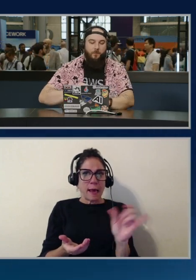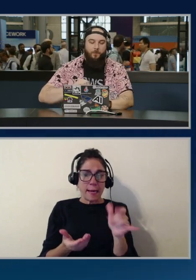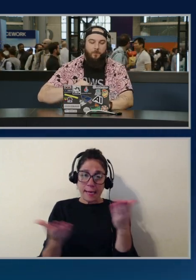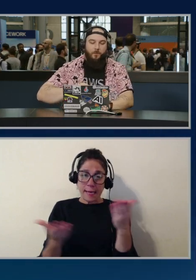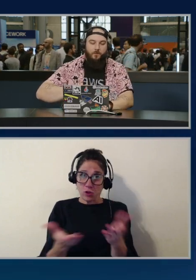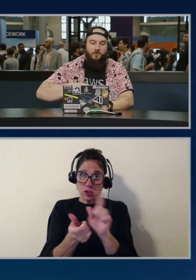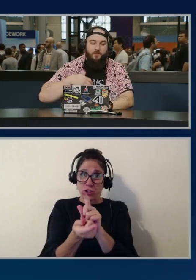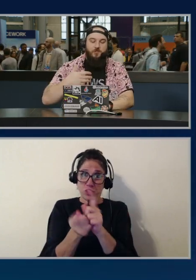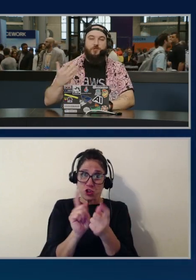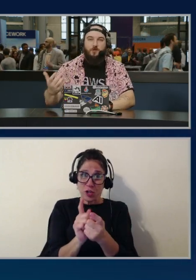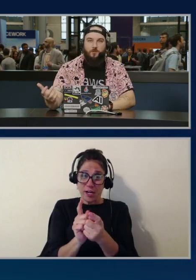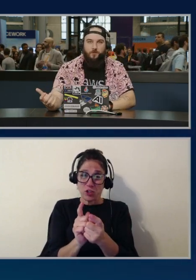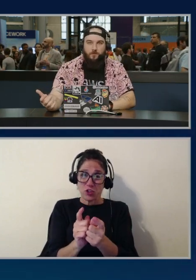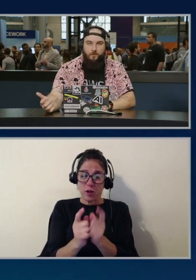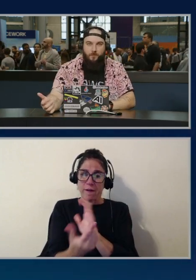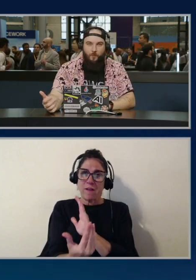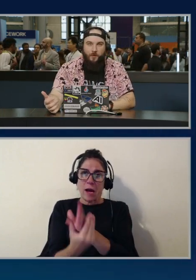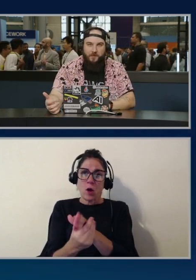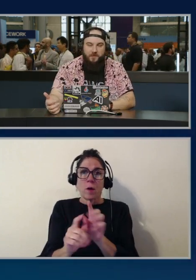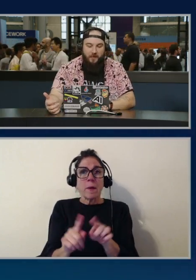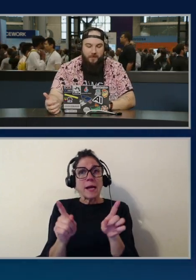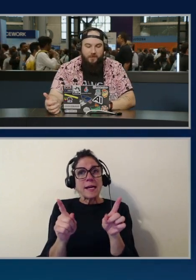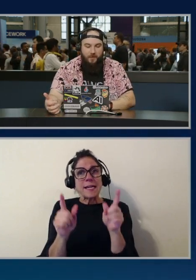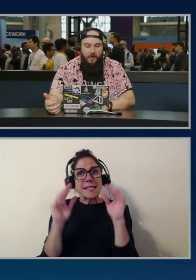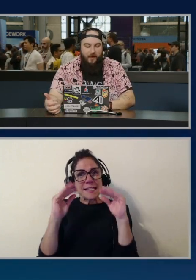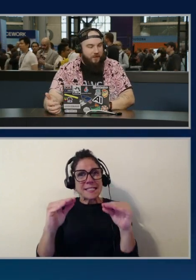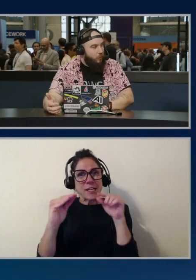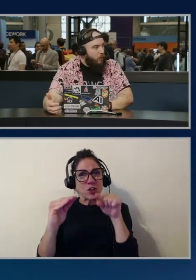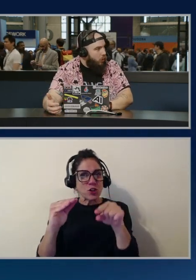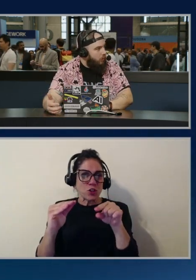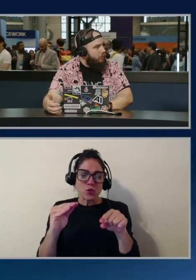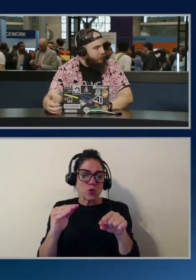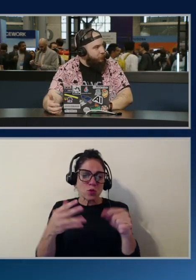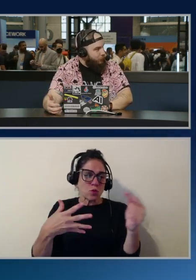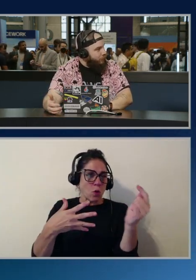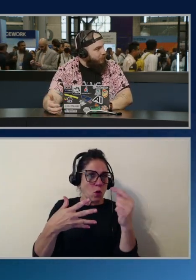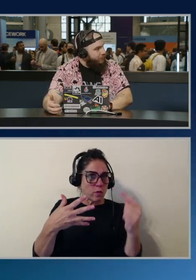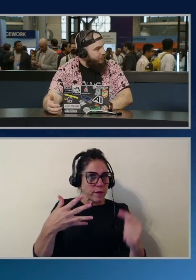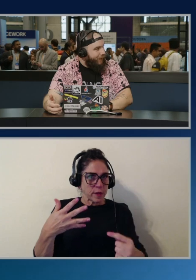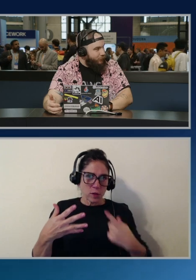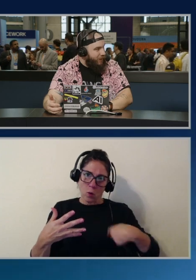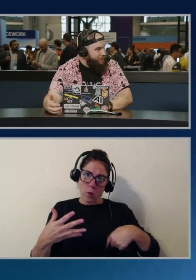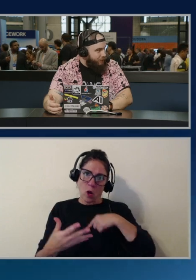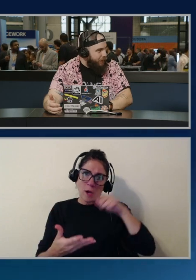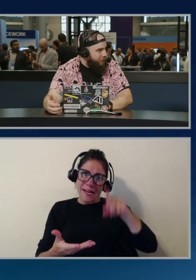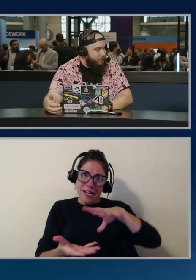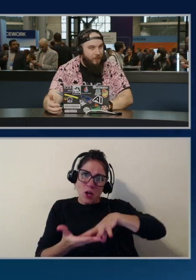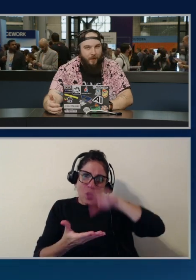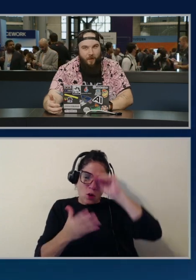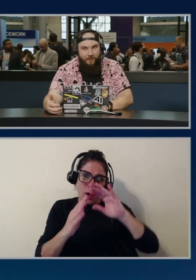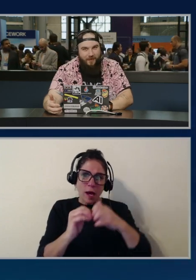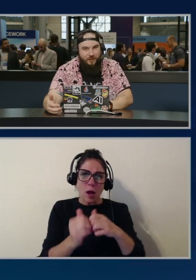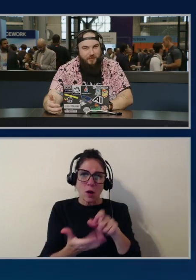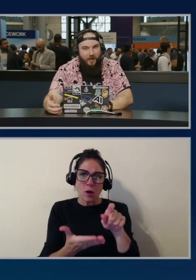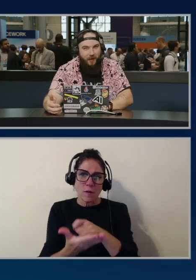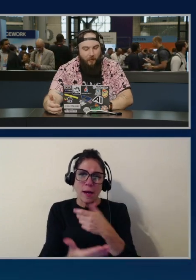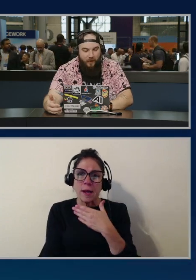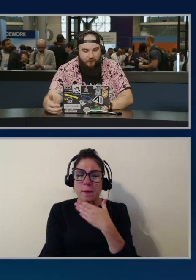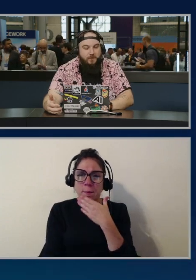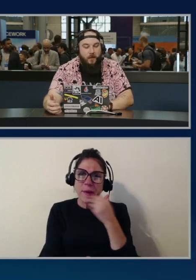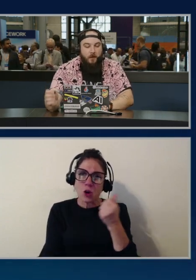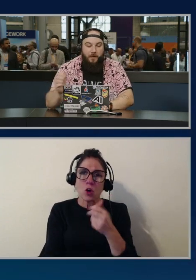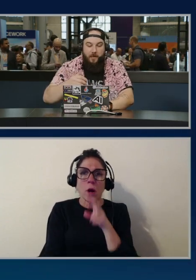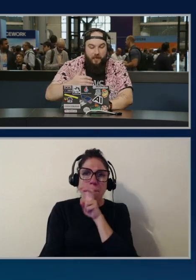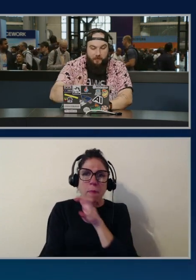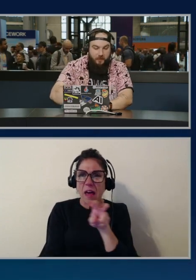actually teaches you what this thing is. And I think we all need to learn how to write better Python. Yes. That's just kind of how